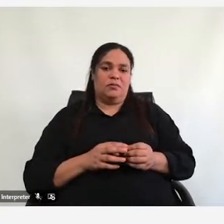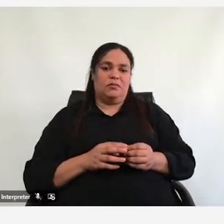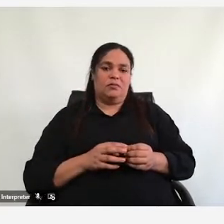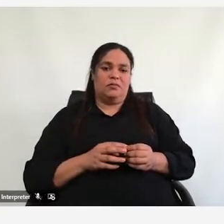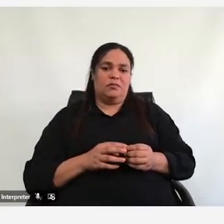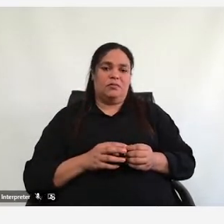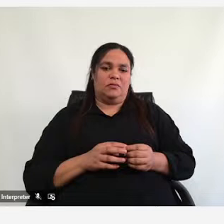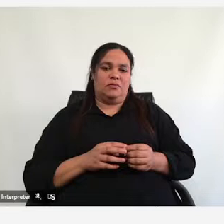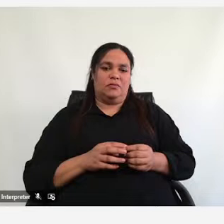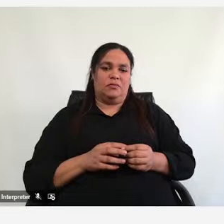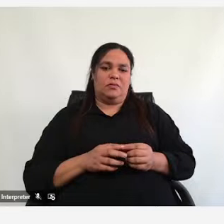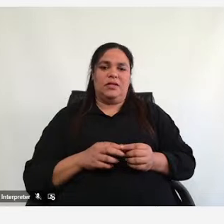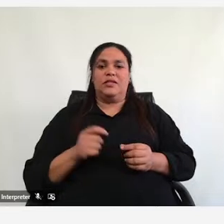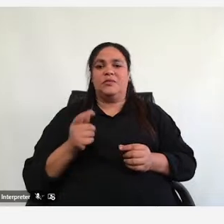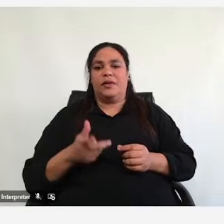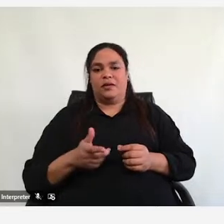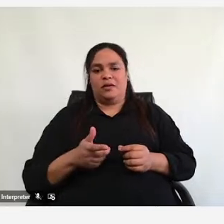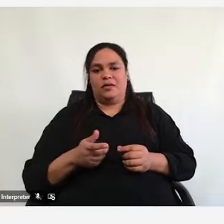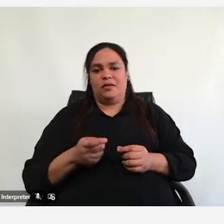Speaker,